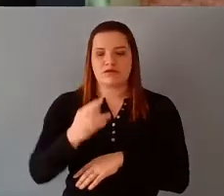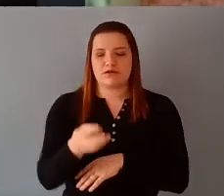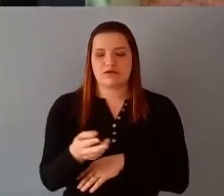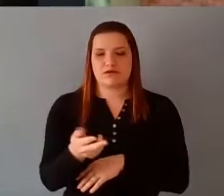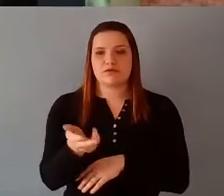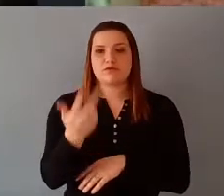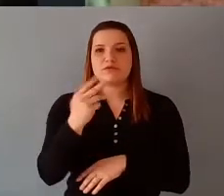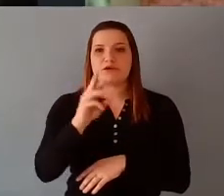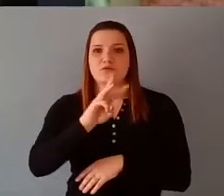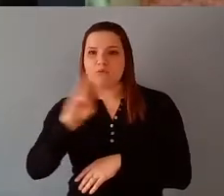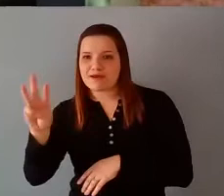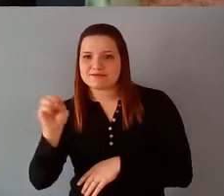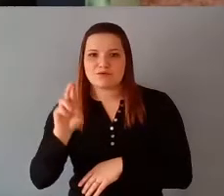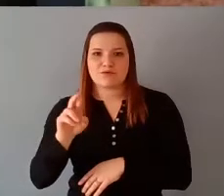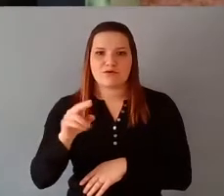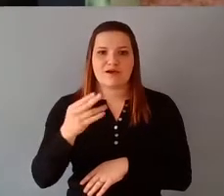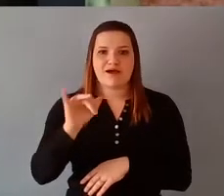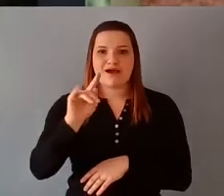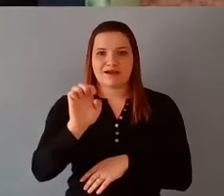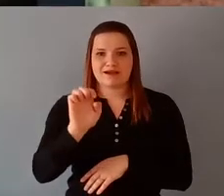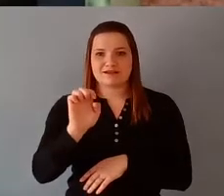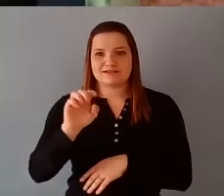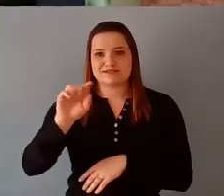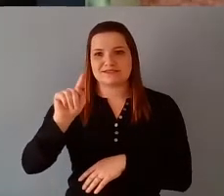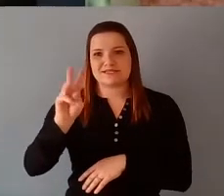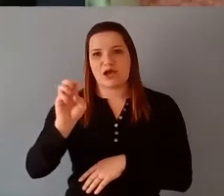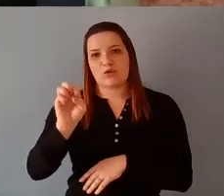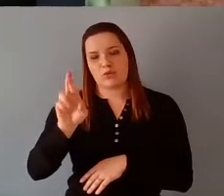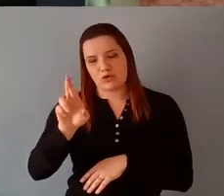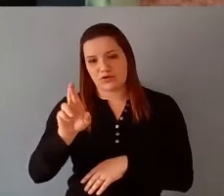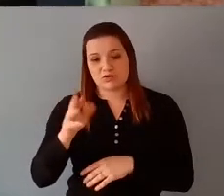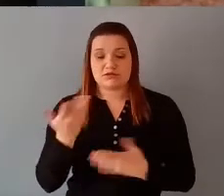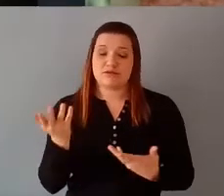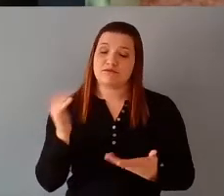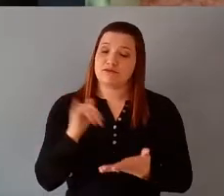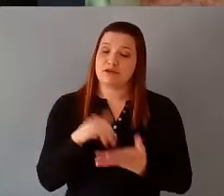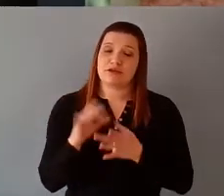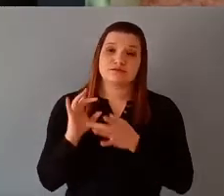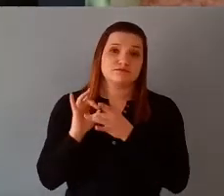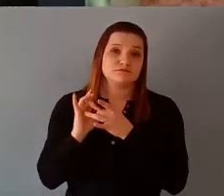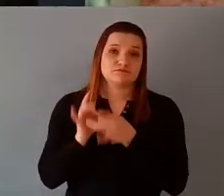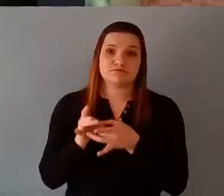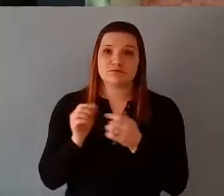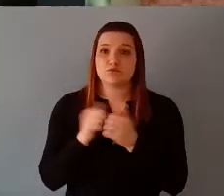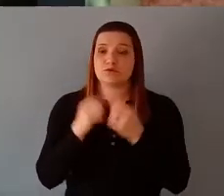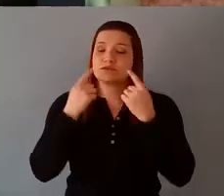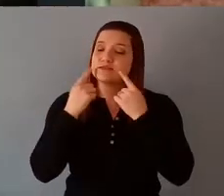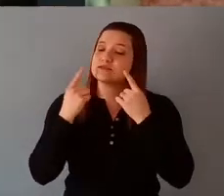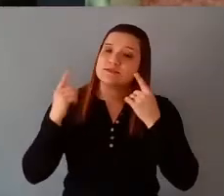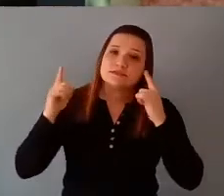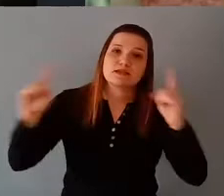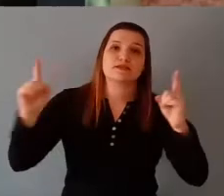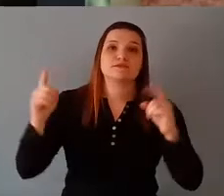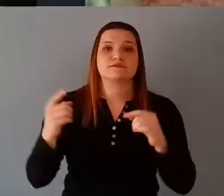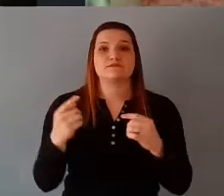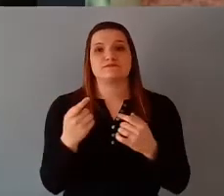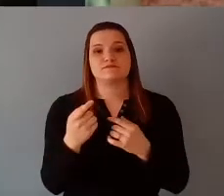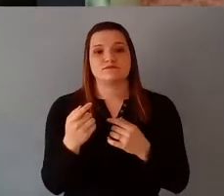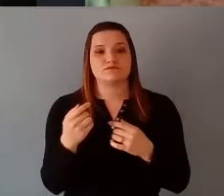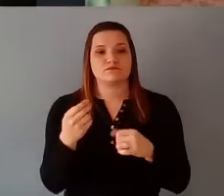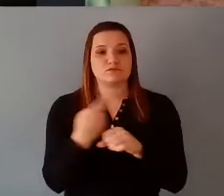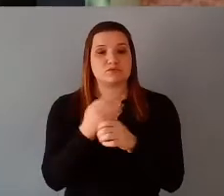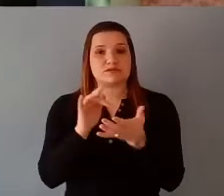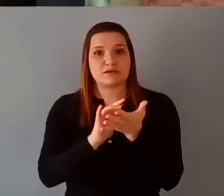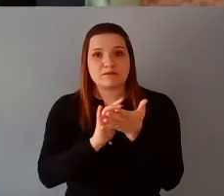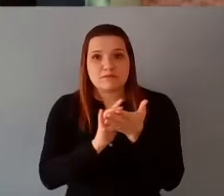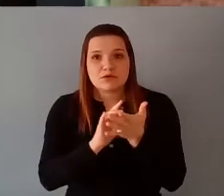So again, I would attribute a lot to that, to the successful use of medications like